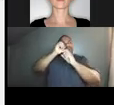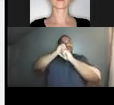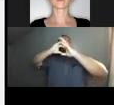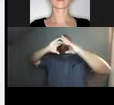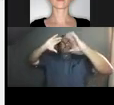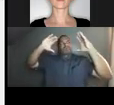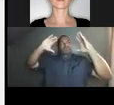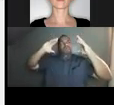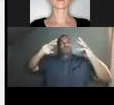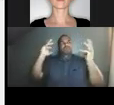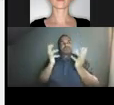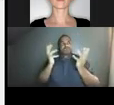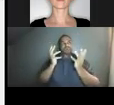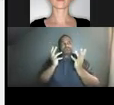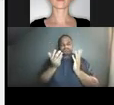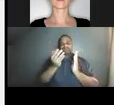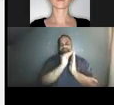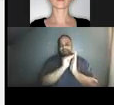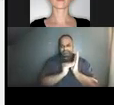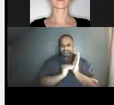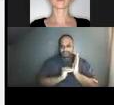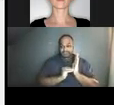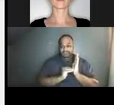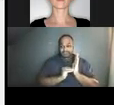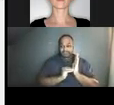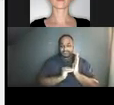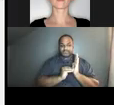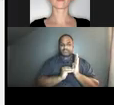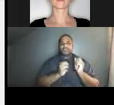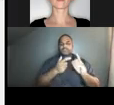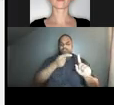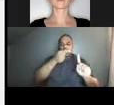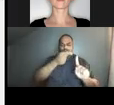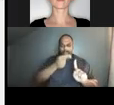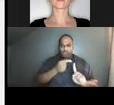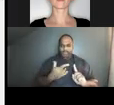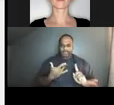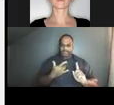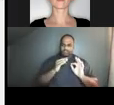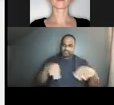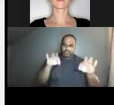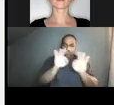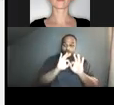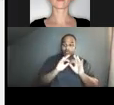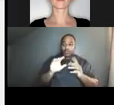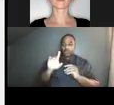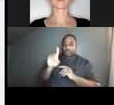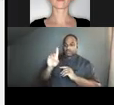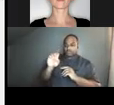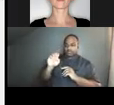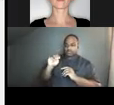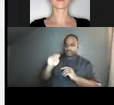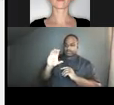So there are several points that they find important. First of all, is democracy in the youth